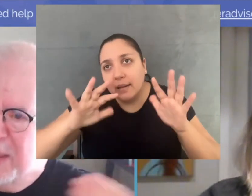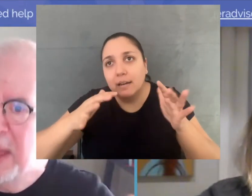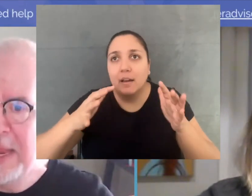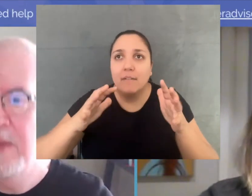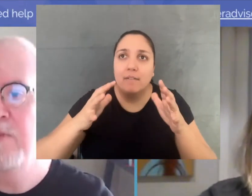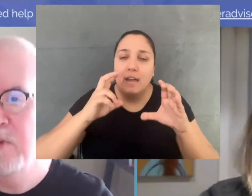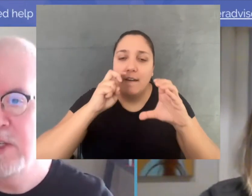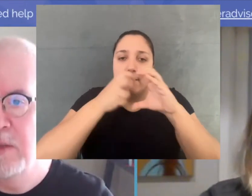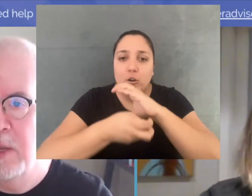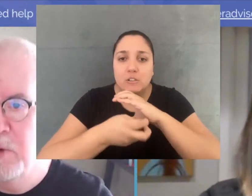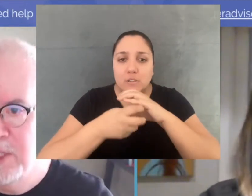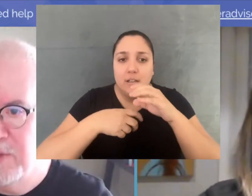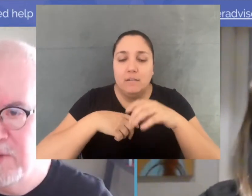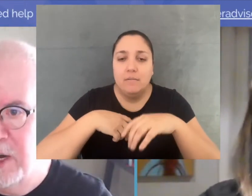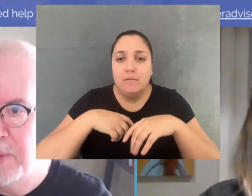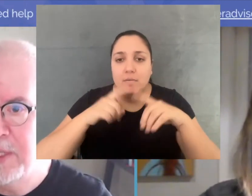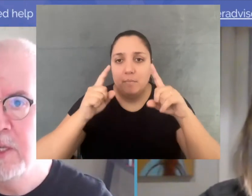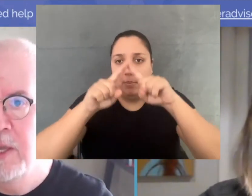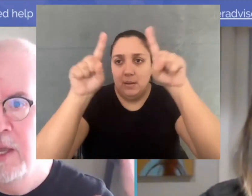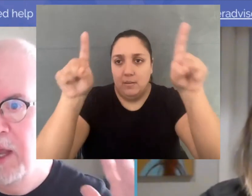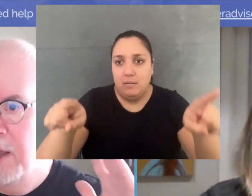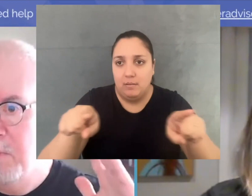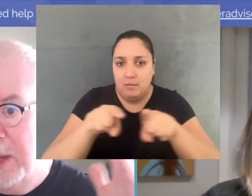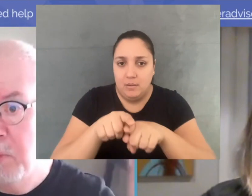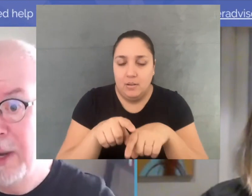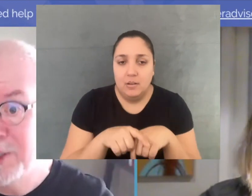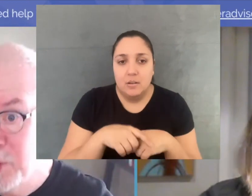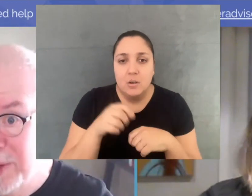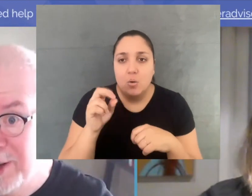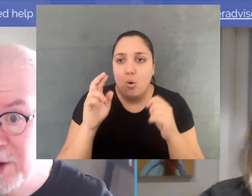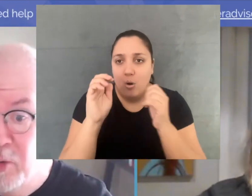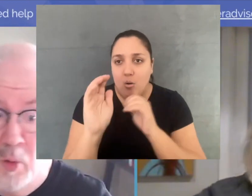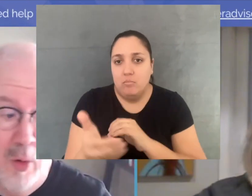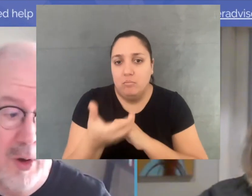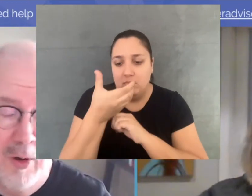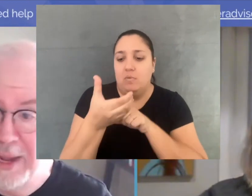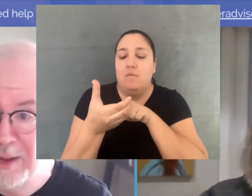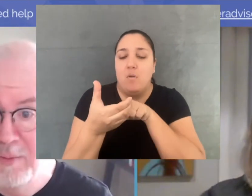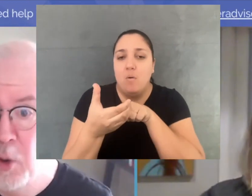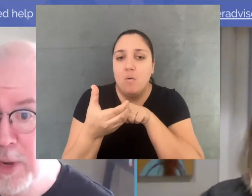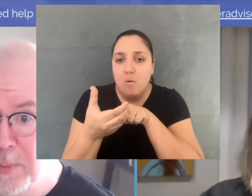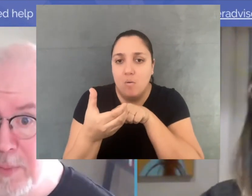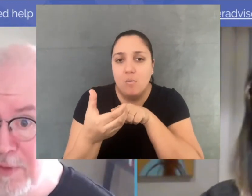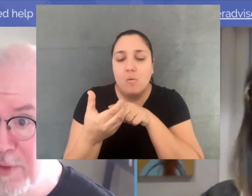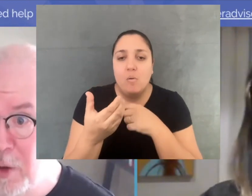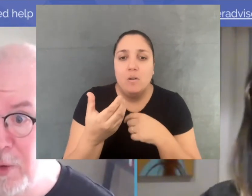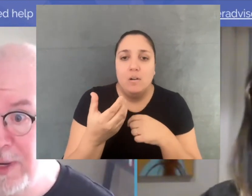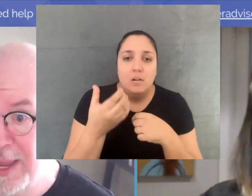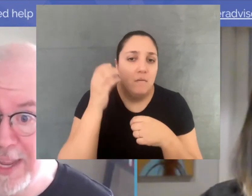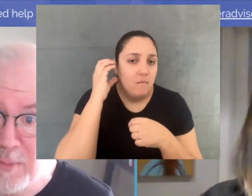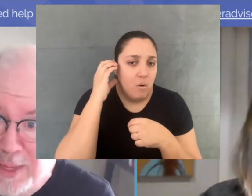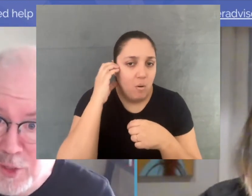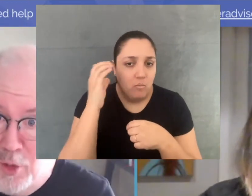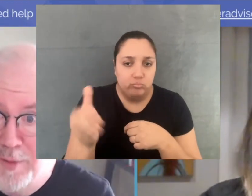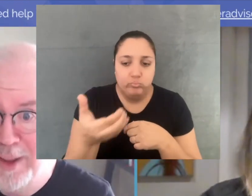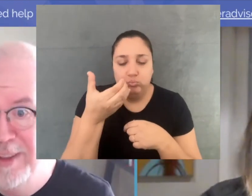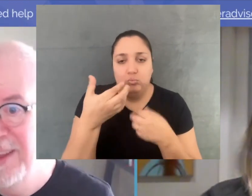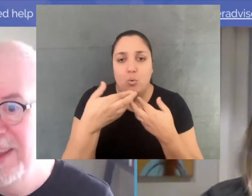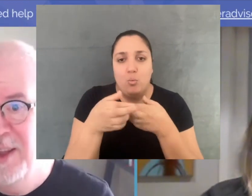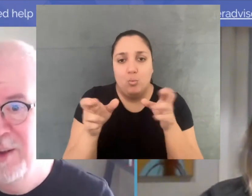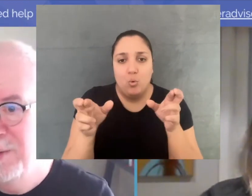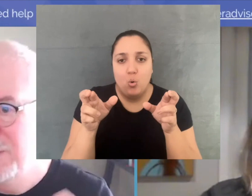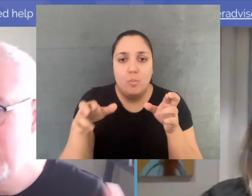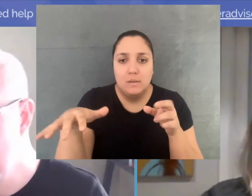of semi-immersive environments, like a browser window, or I can open it up on my phone and I can be sort of in